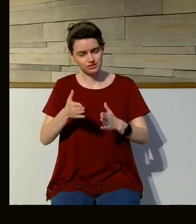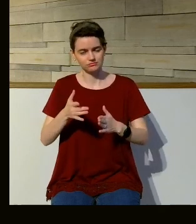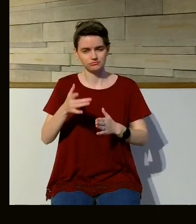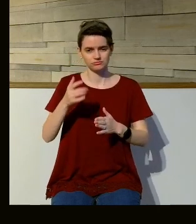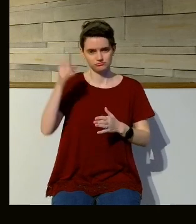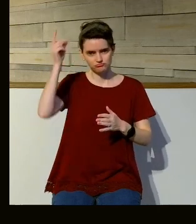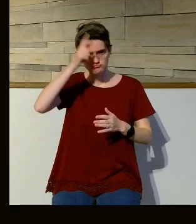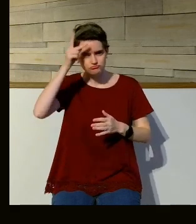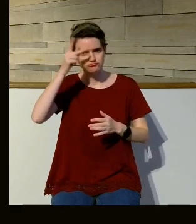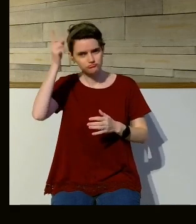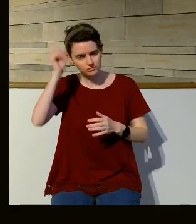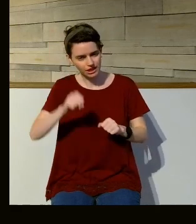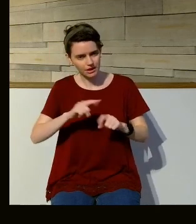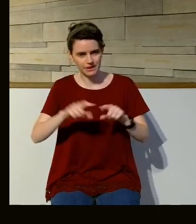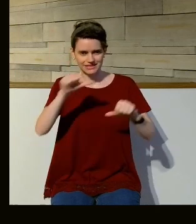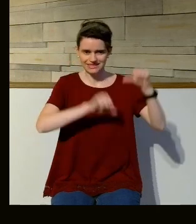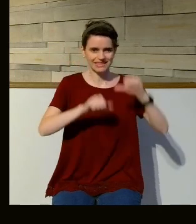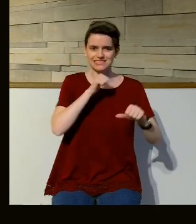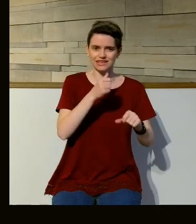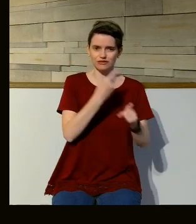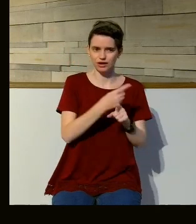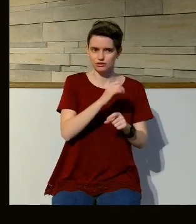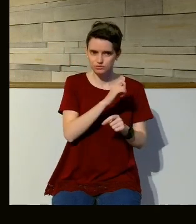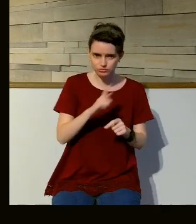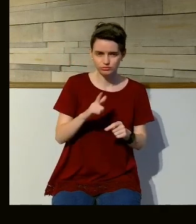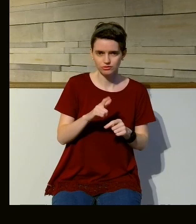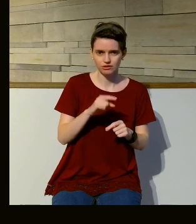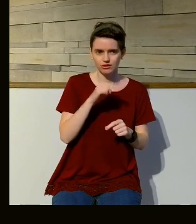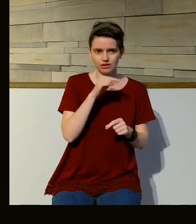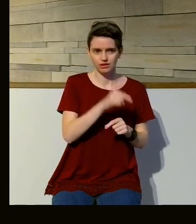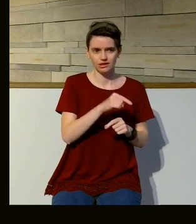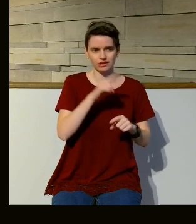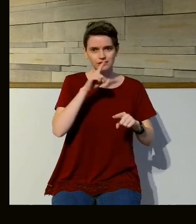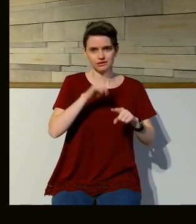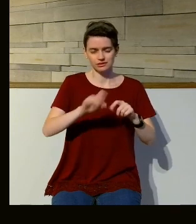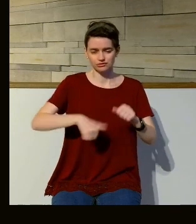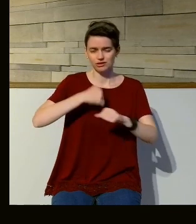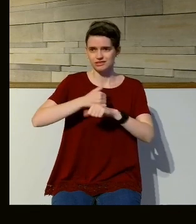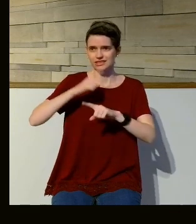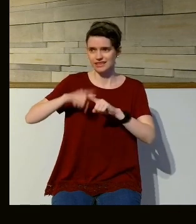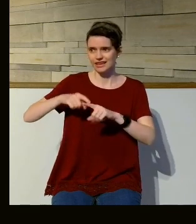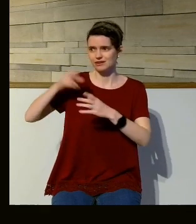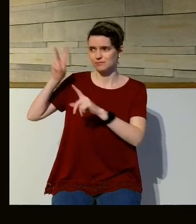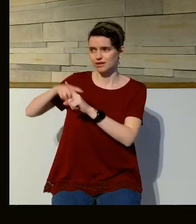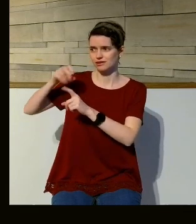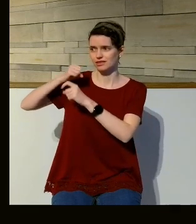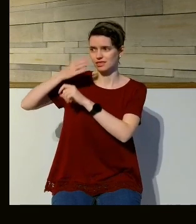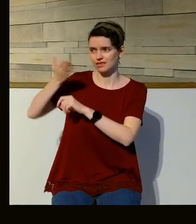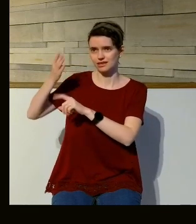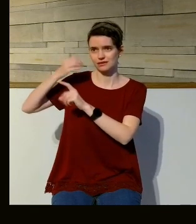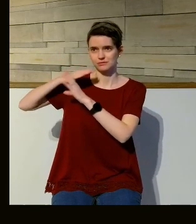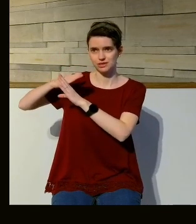philosophy, reasoning, but science is not the tool for the assessment. So by definition, this stronghold cannot even apply to the very thing it objects to.